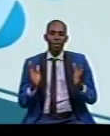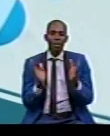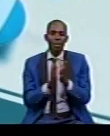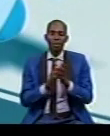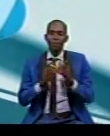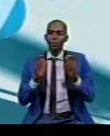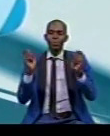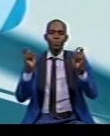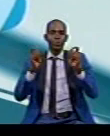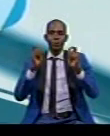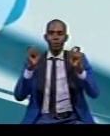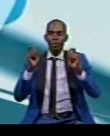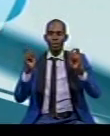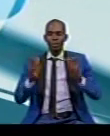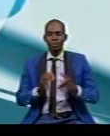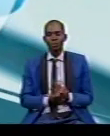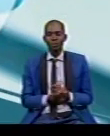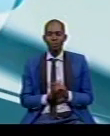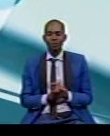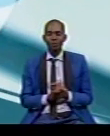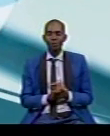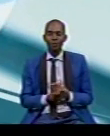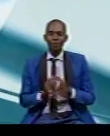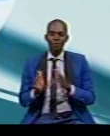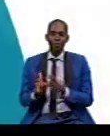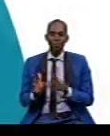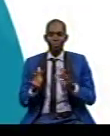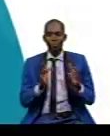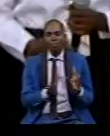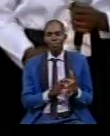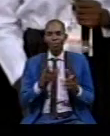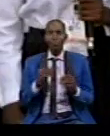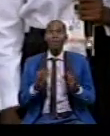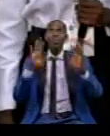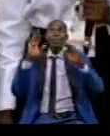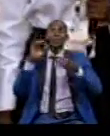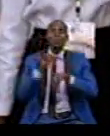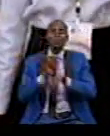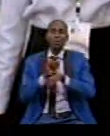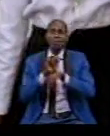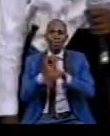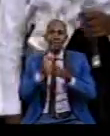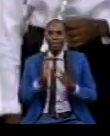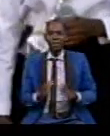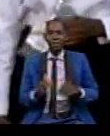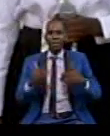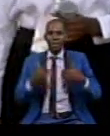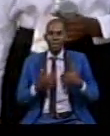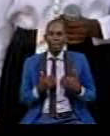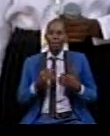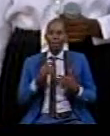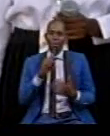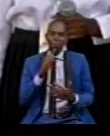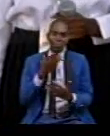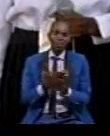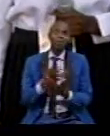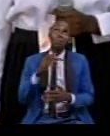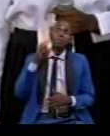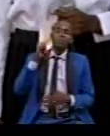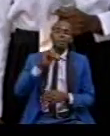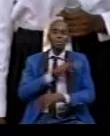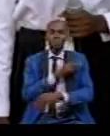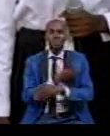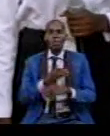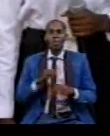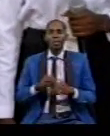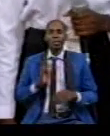the Lord come to you right now. And the power to go and see no more come into